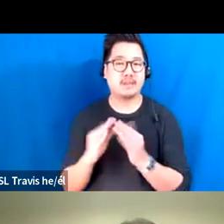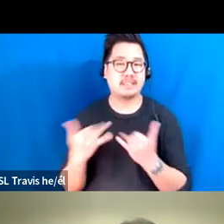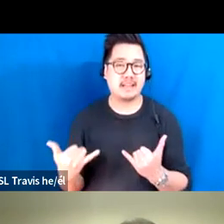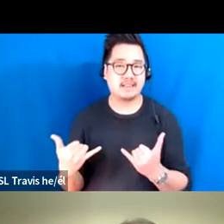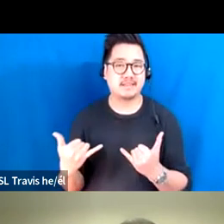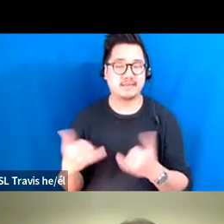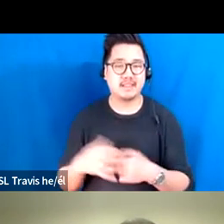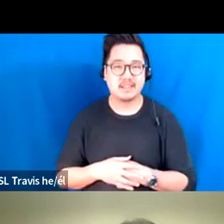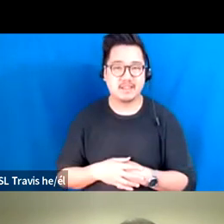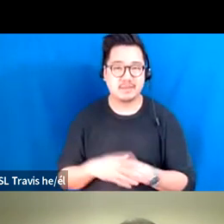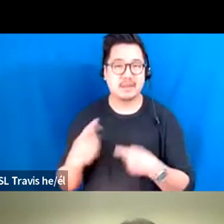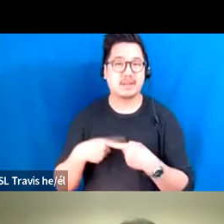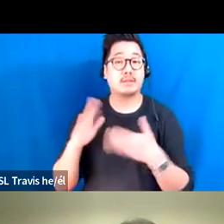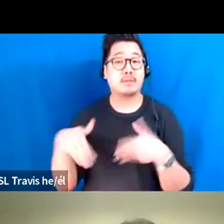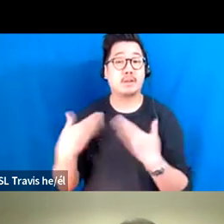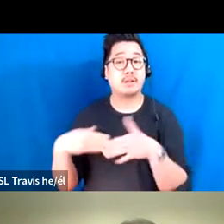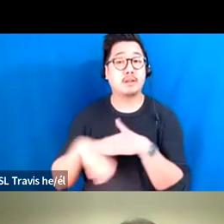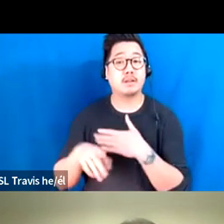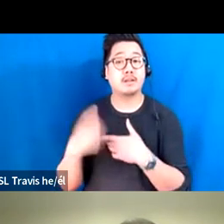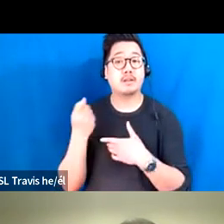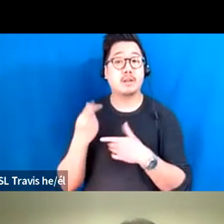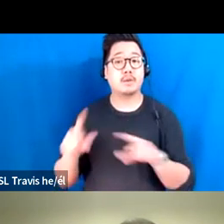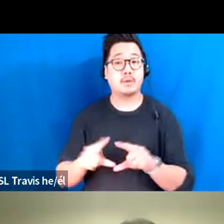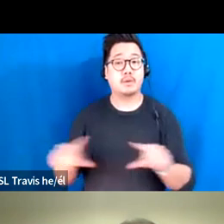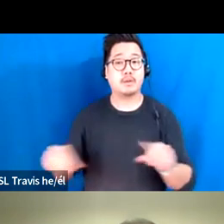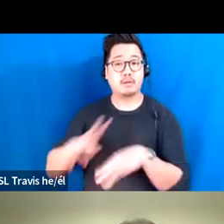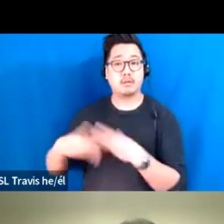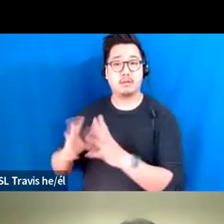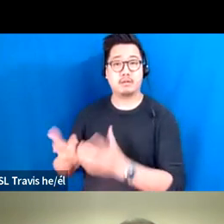in spanish interpretation